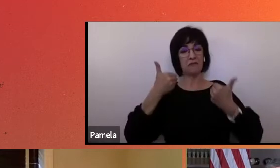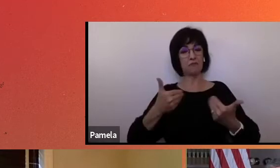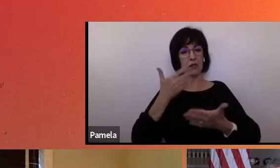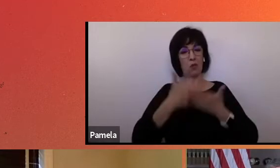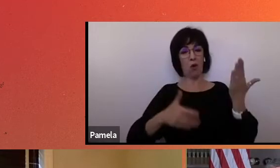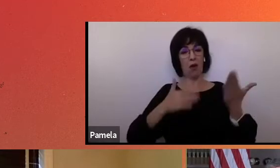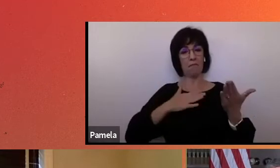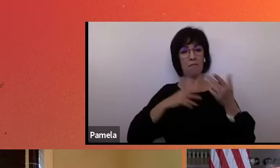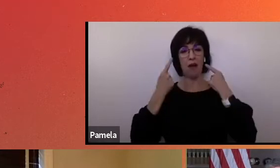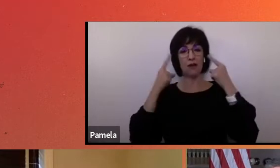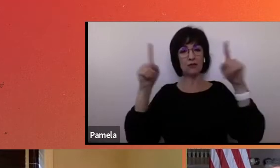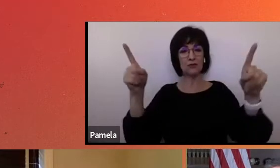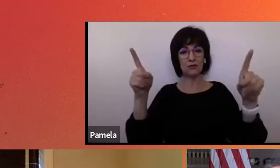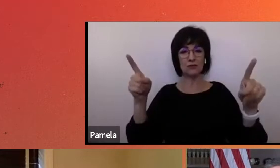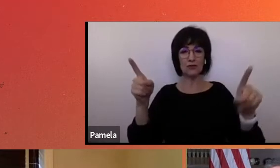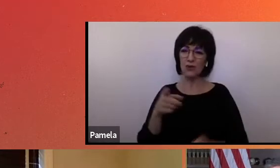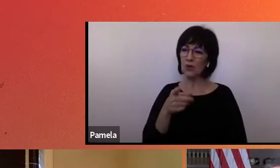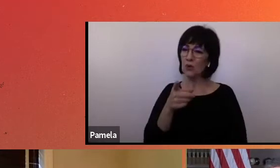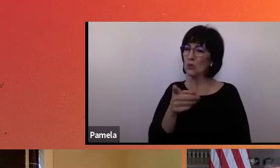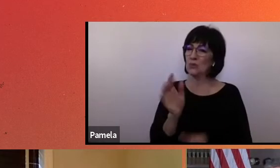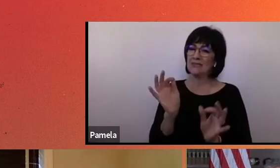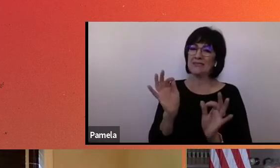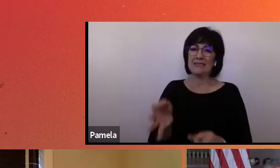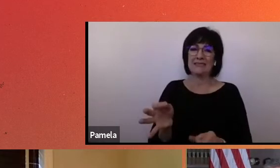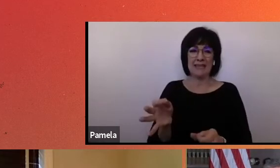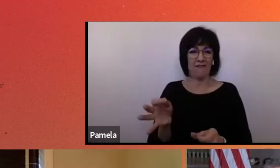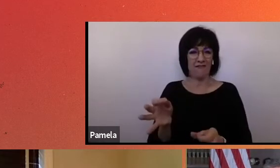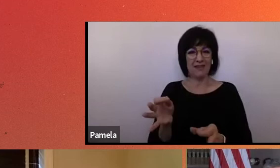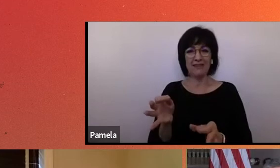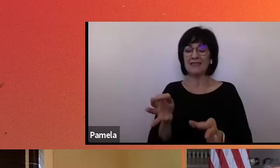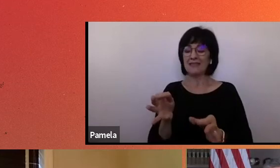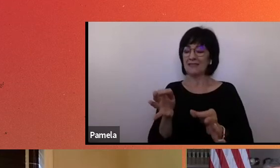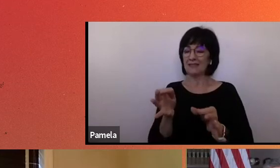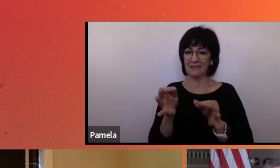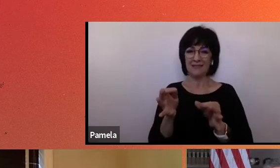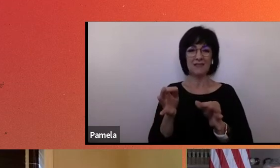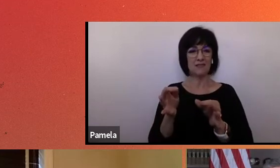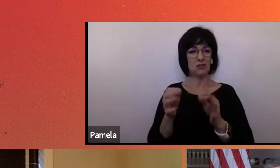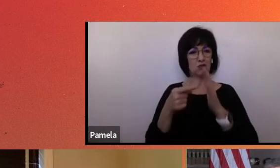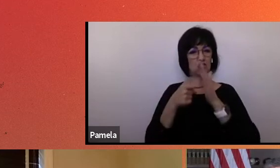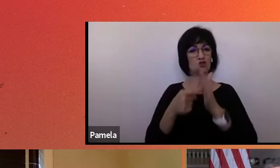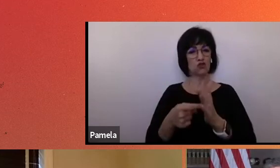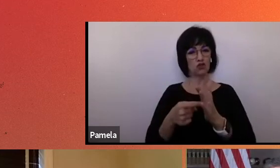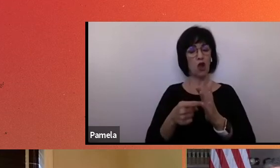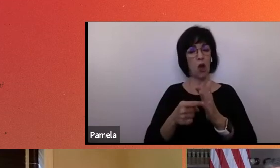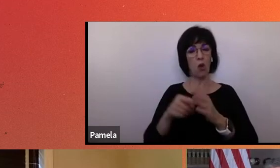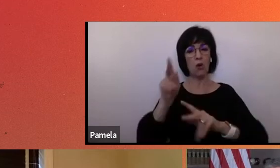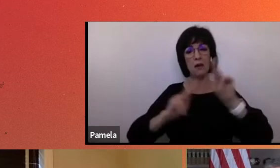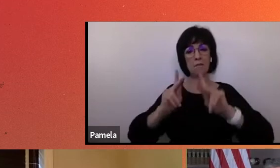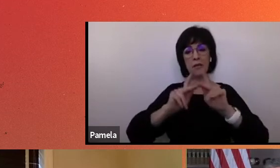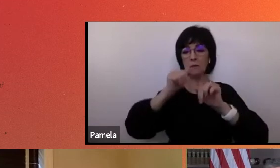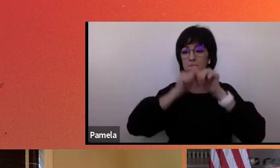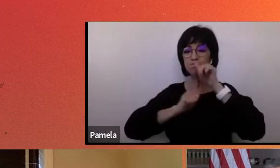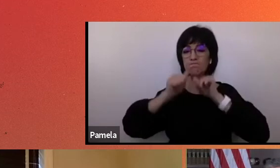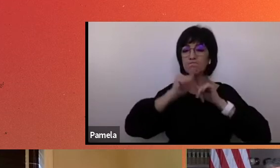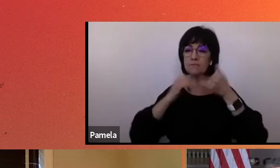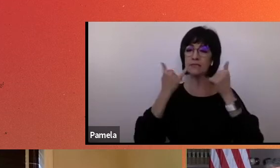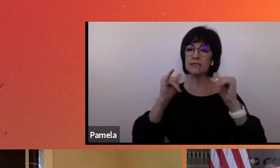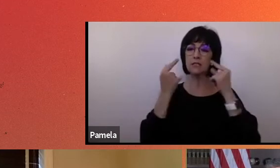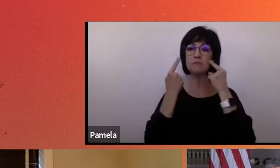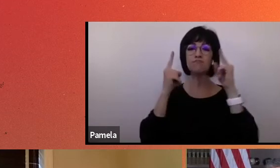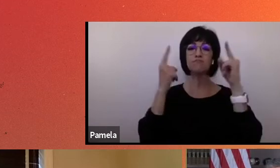Well, you certainly have demonstrated personally the resilience of a whole people in our state and in our country.